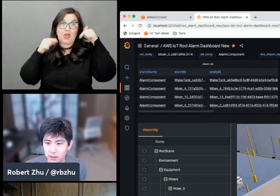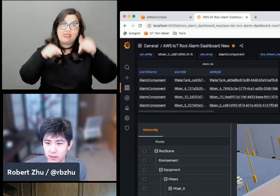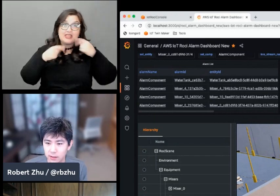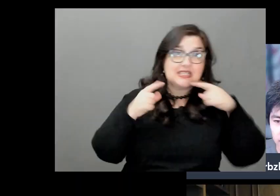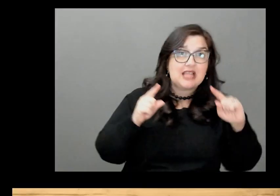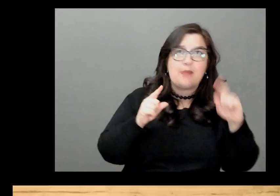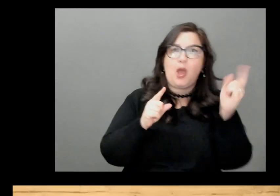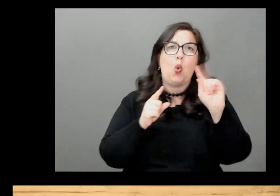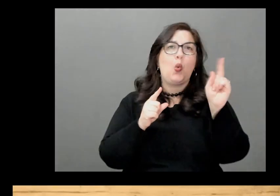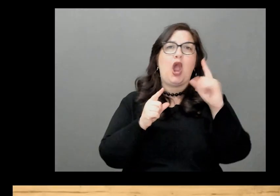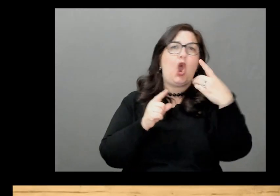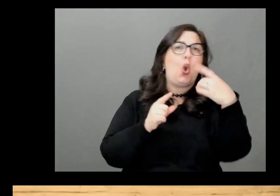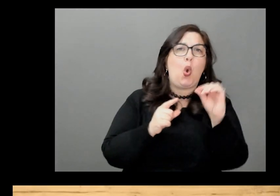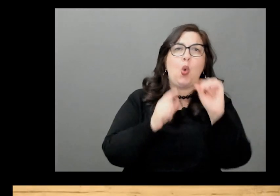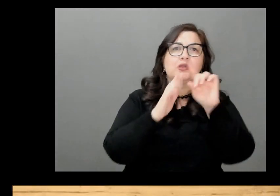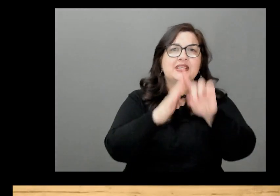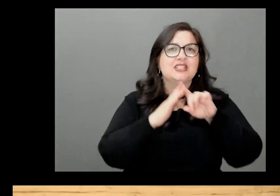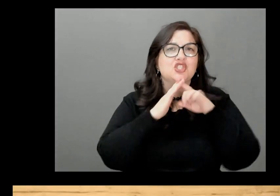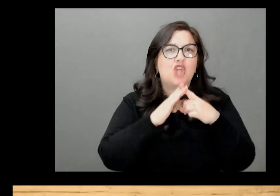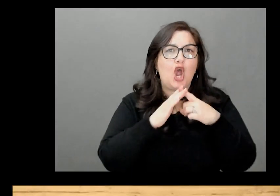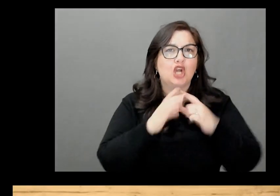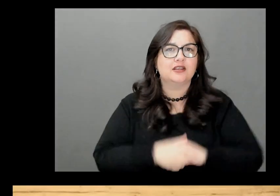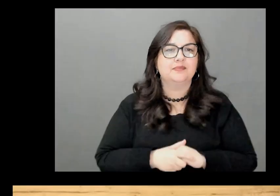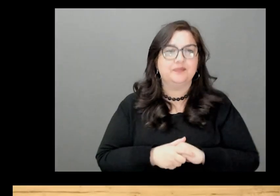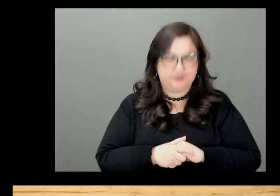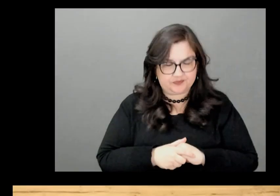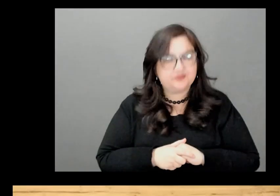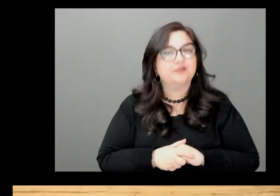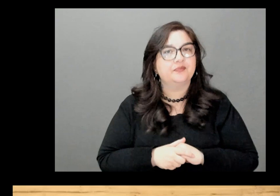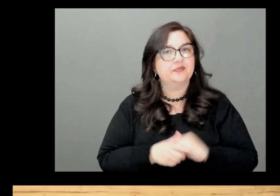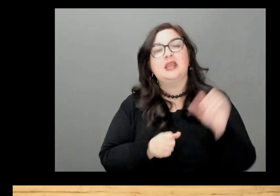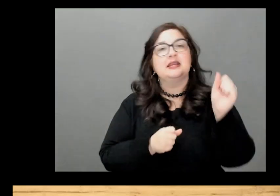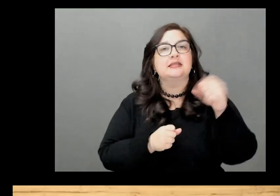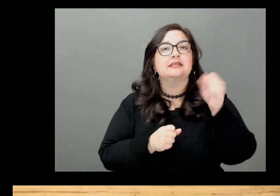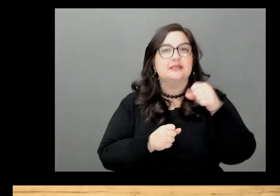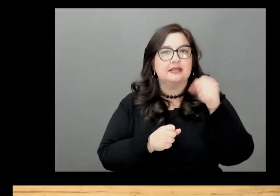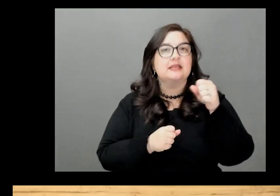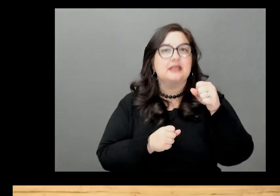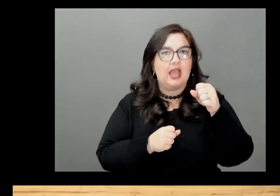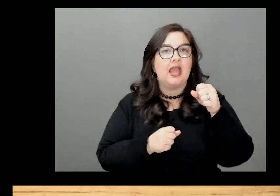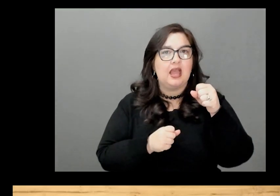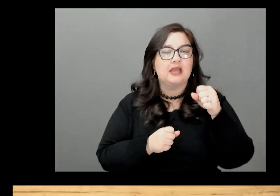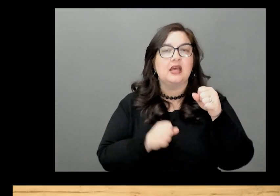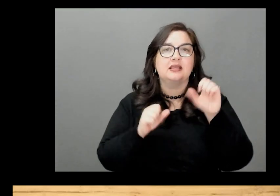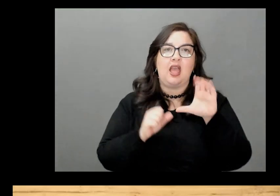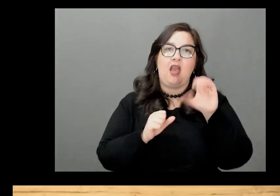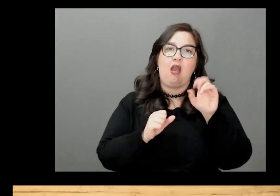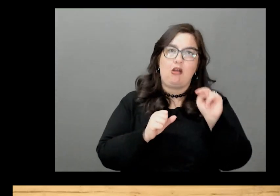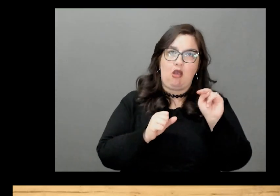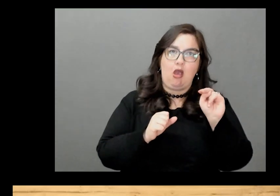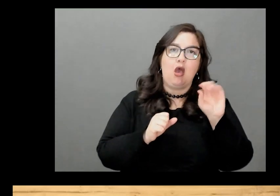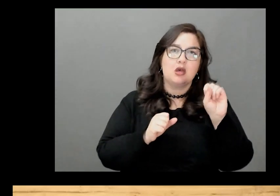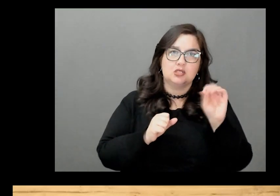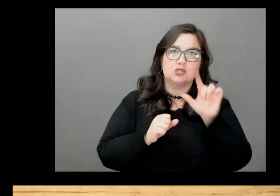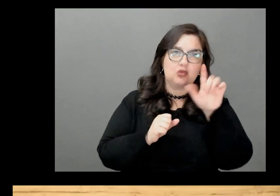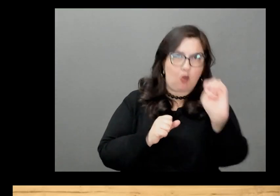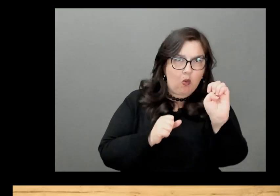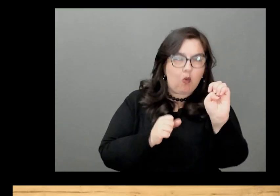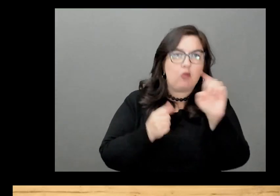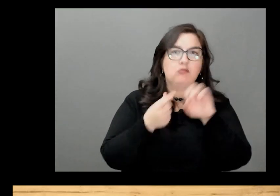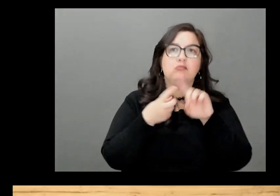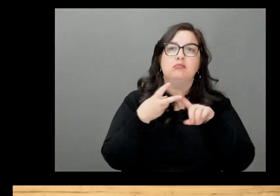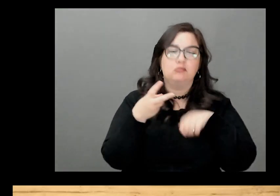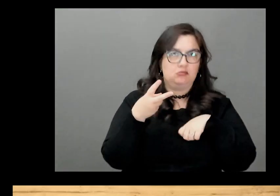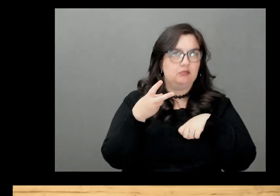started? Well, you can go to obviously to our console and get started off